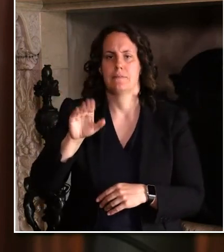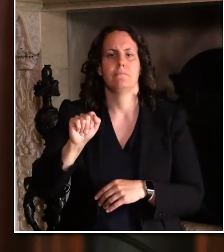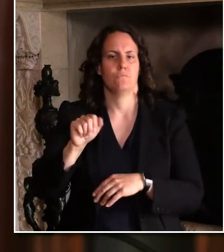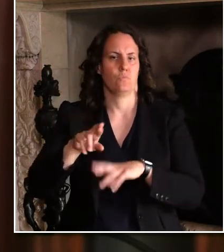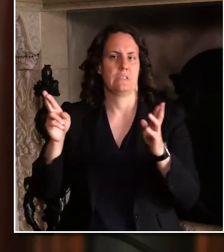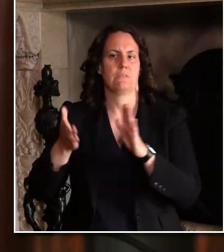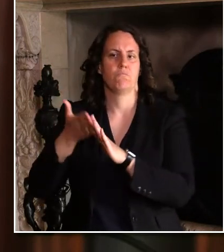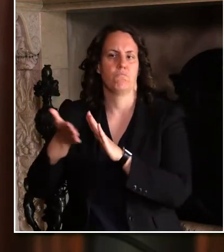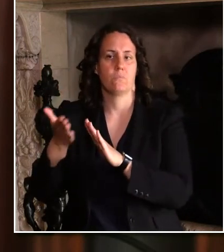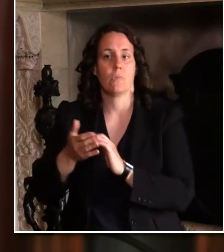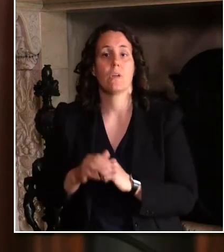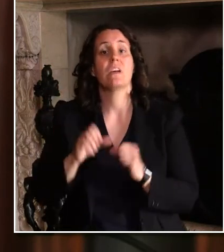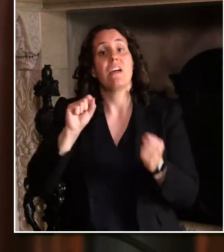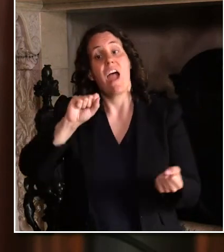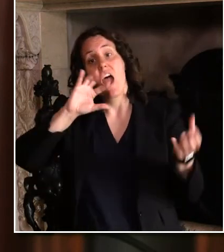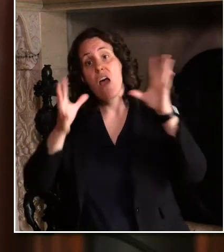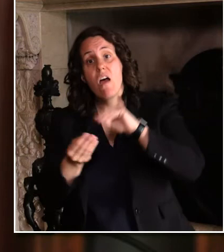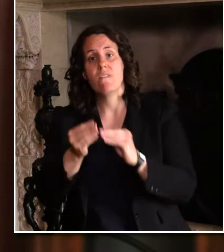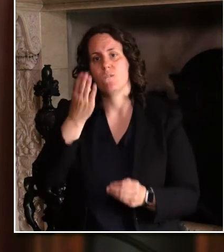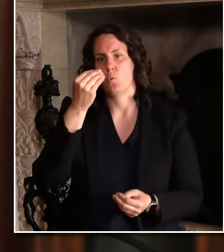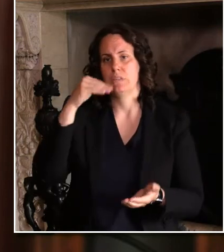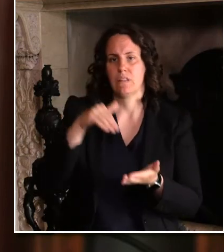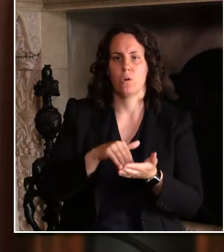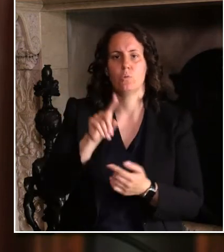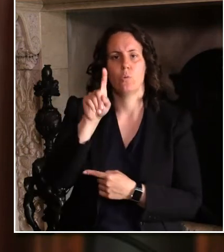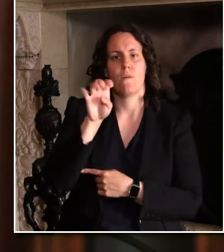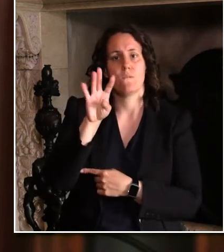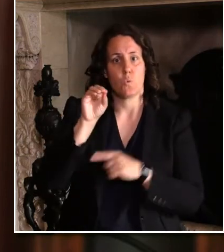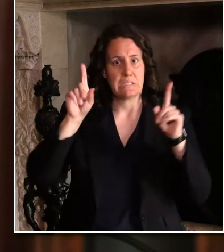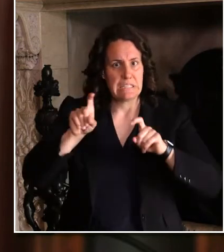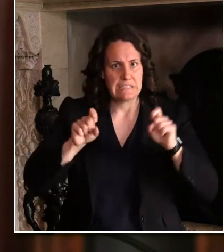14,140 tests. We have